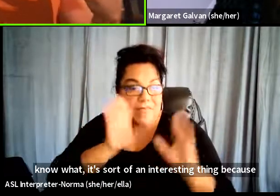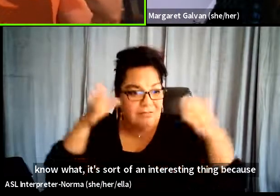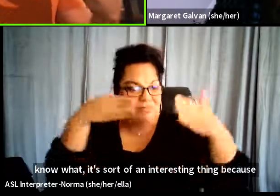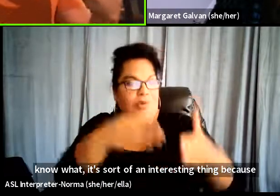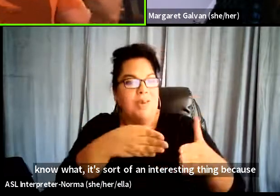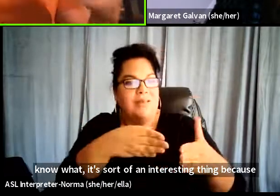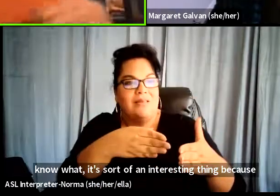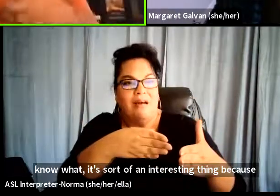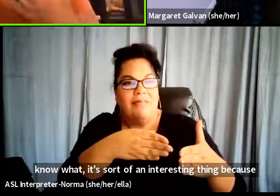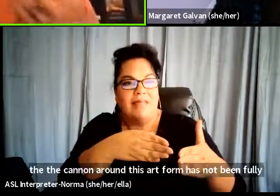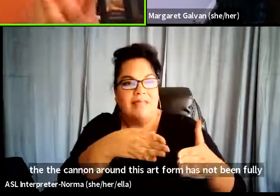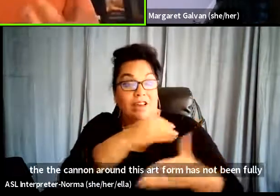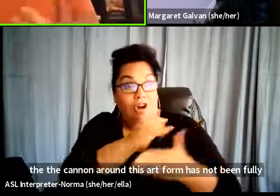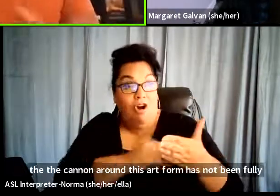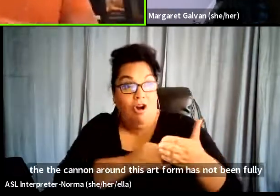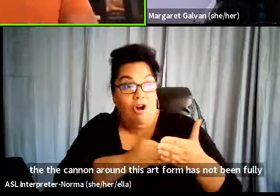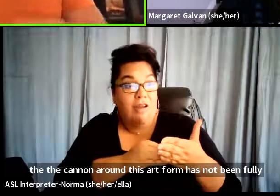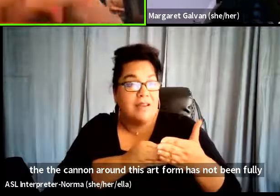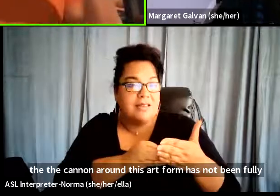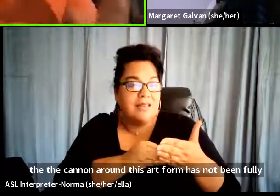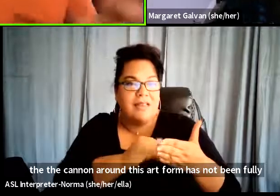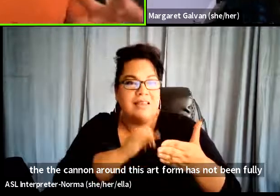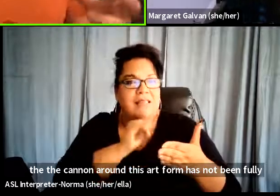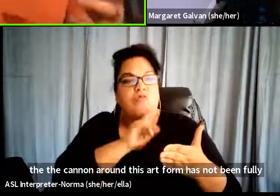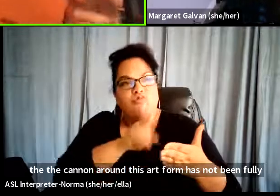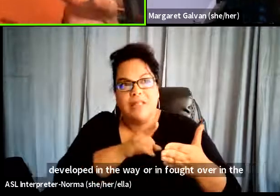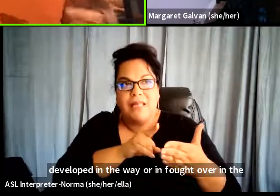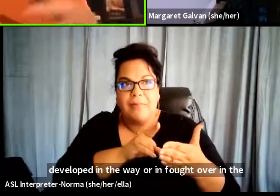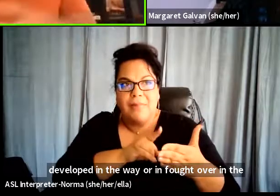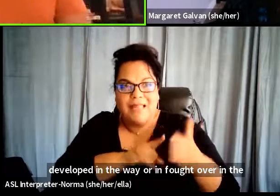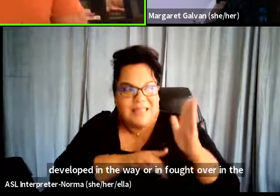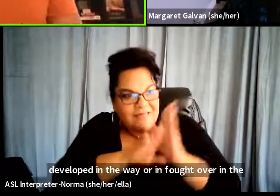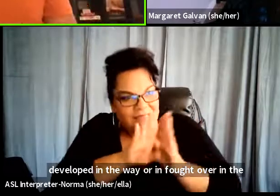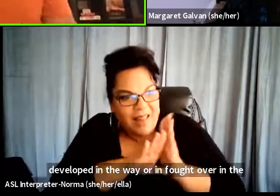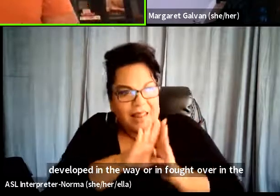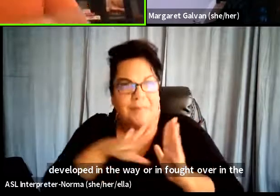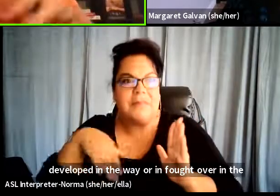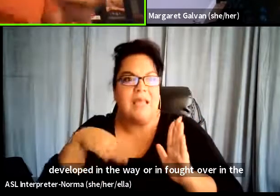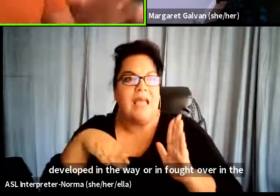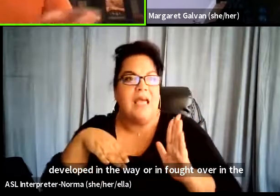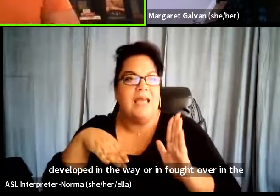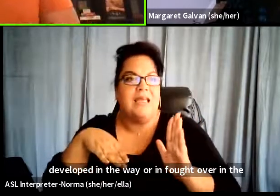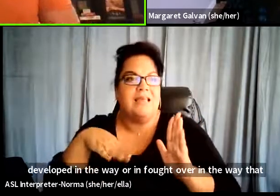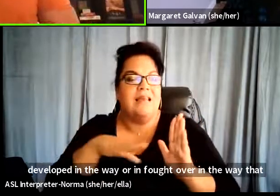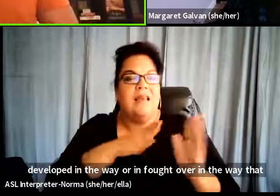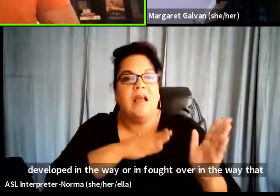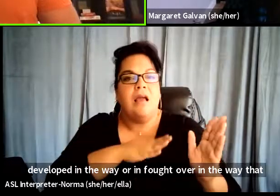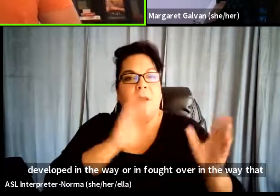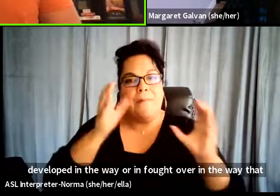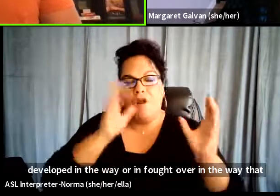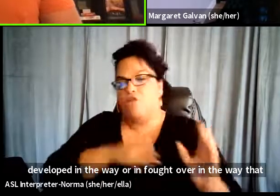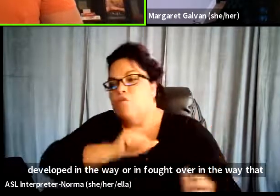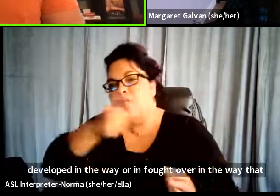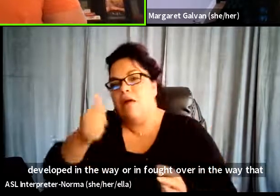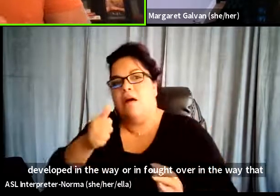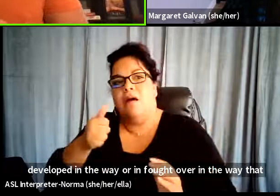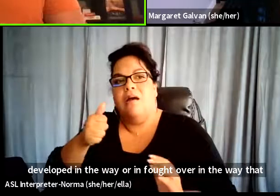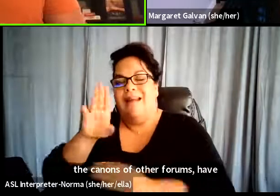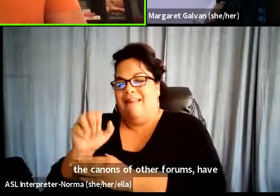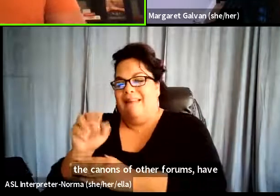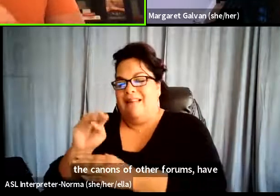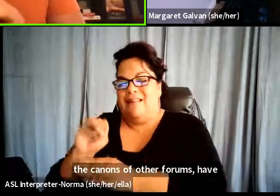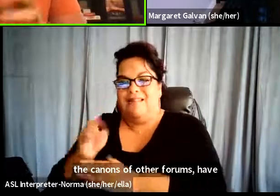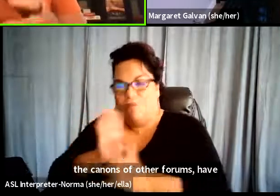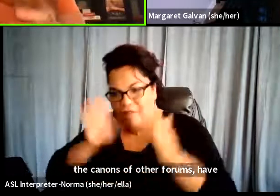uh, developed in the way or in fought over in the way that, um, the canons of other, uh, forms, um, have.